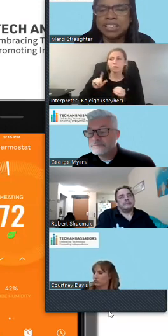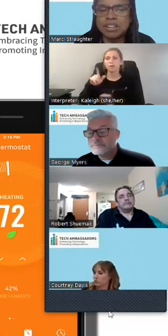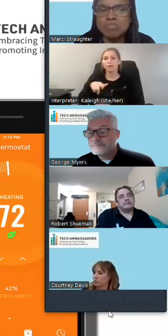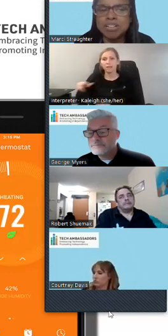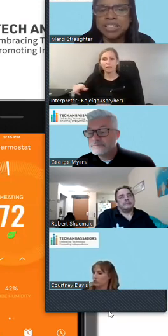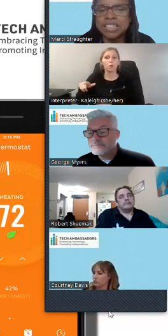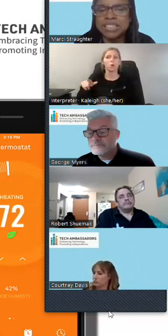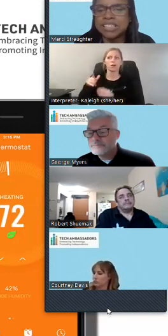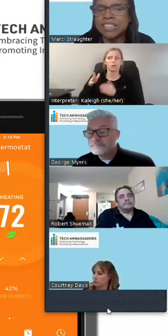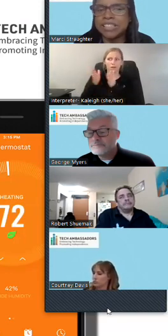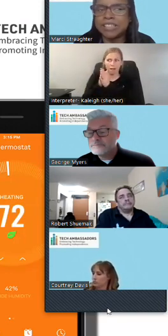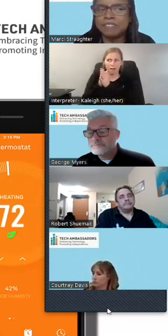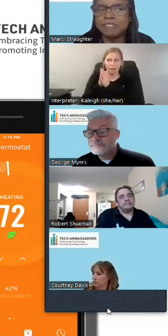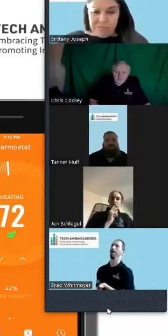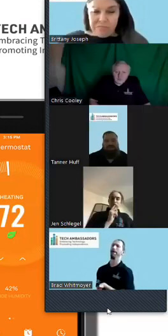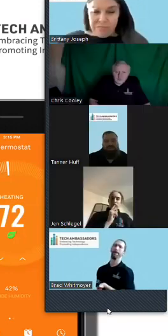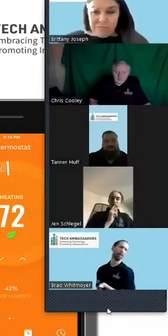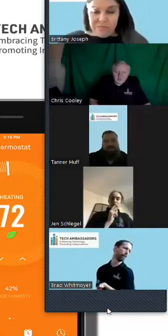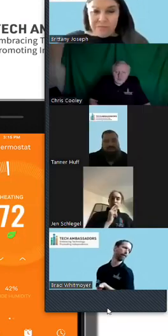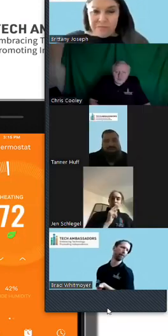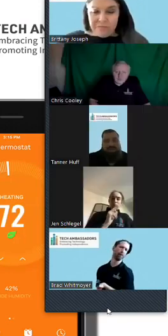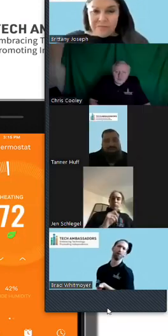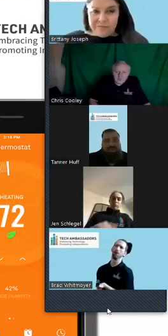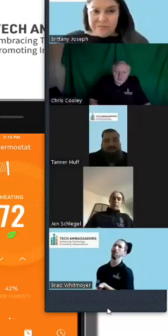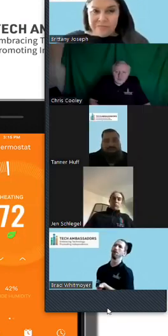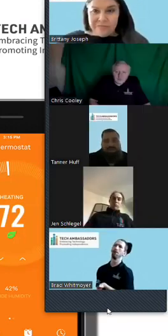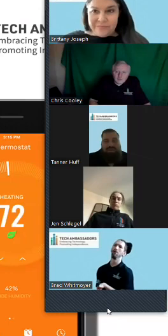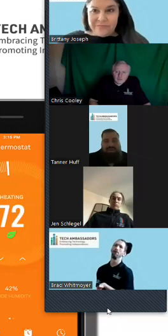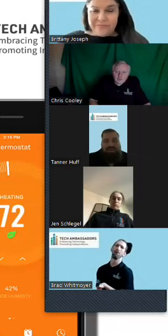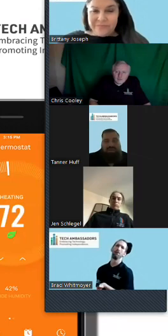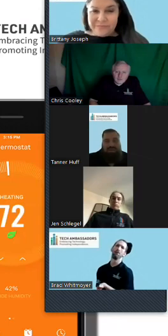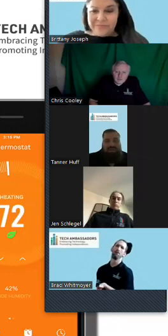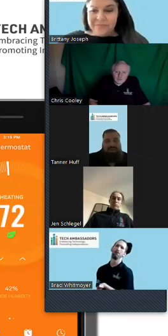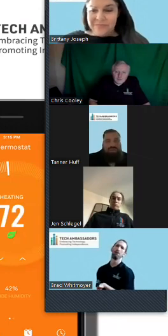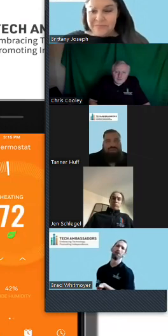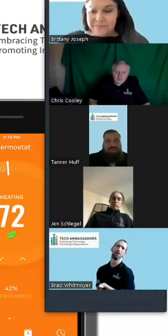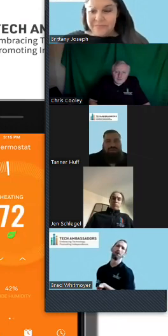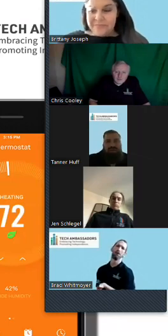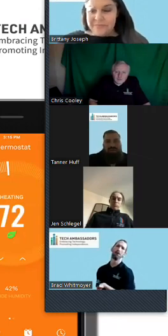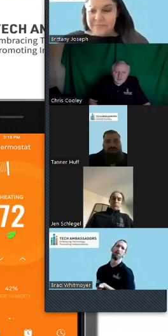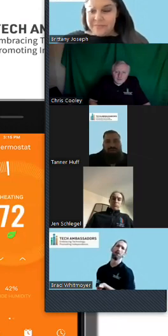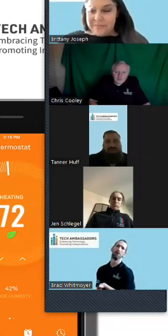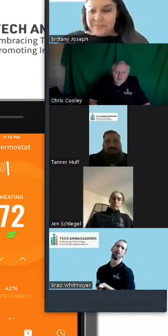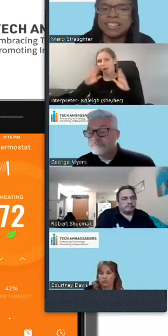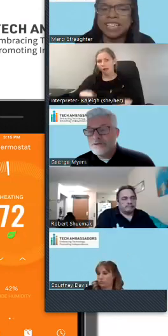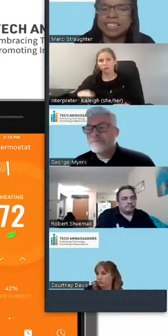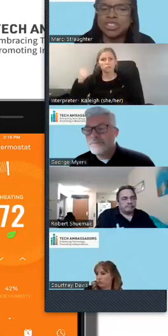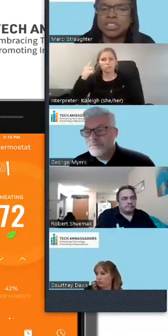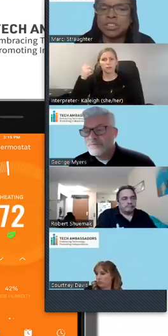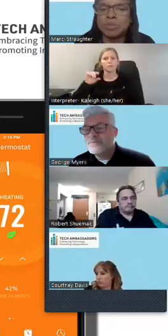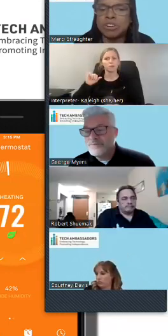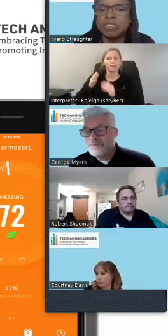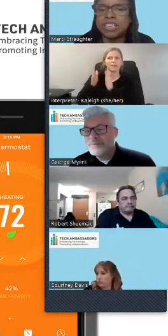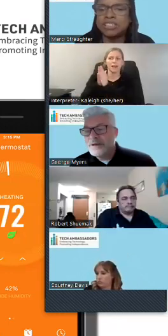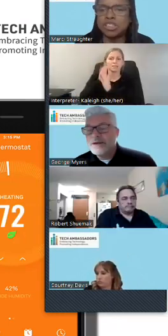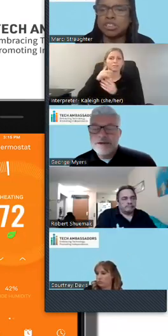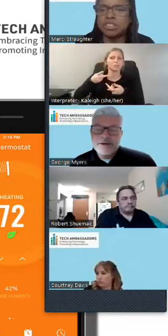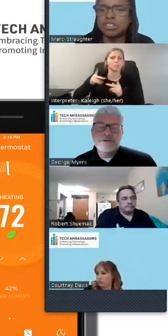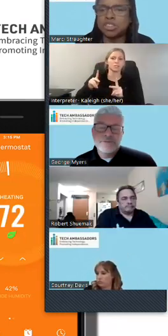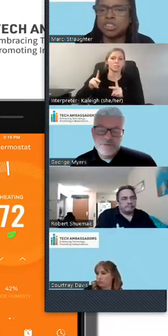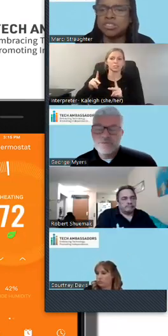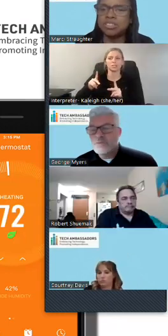can put these in to your apartment or in your house or something like that, so you won't